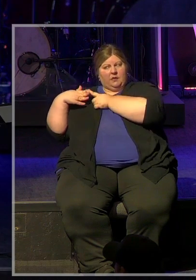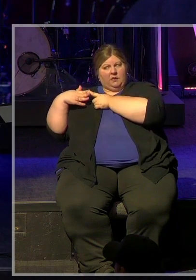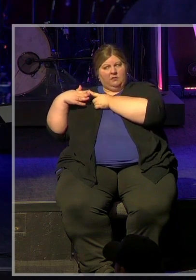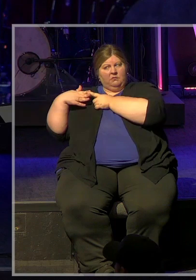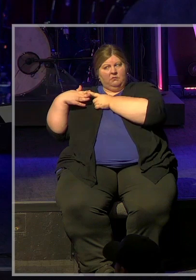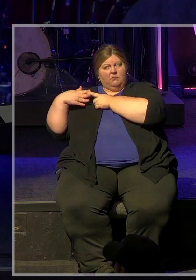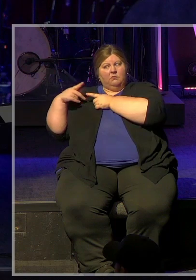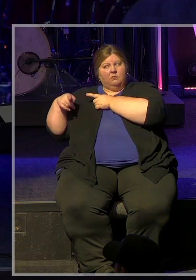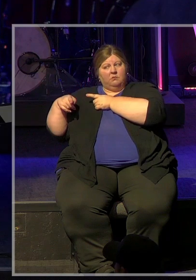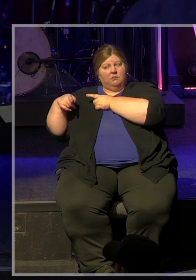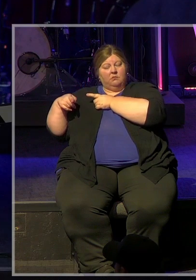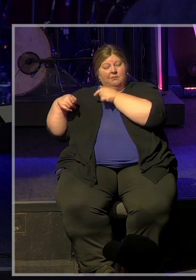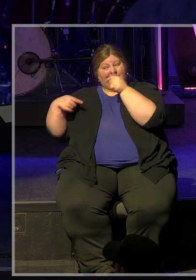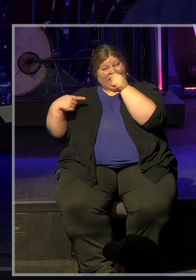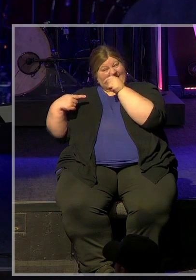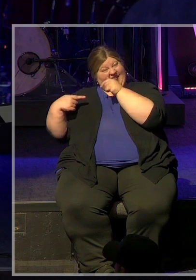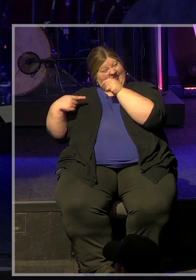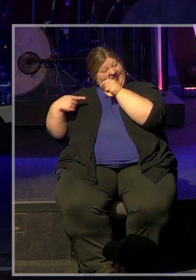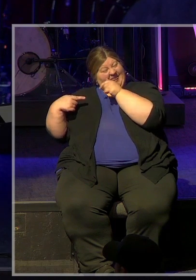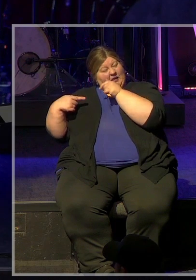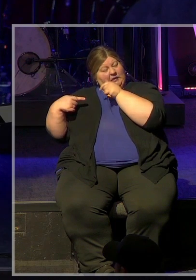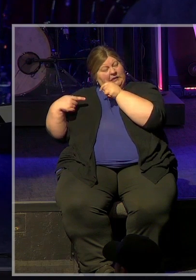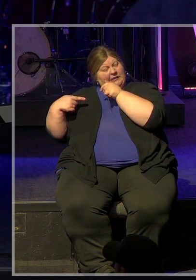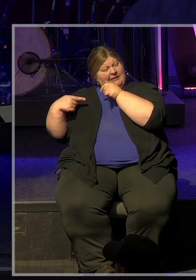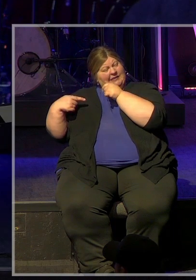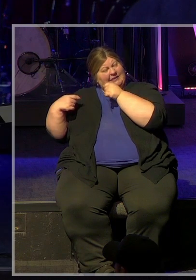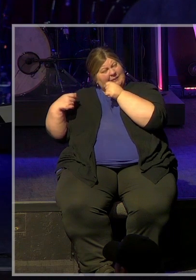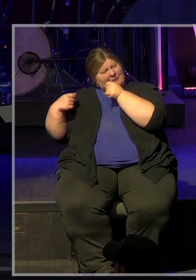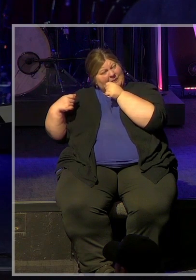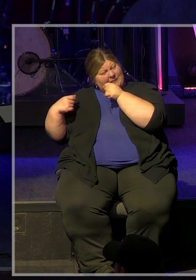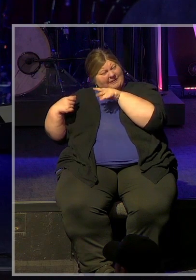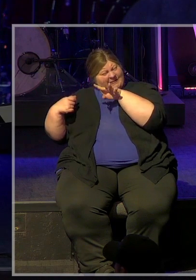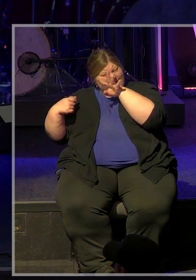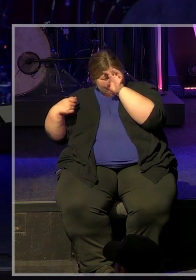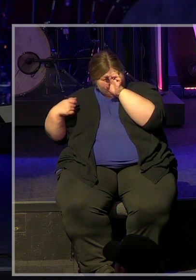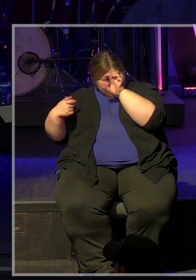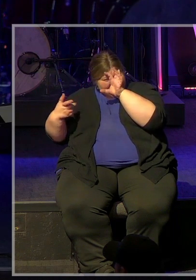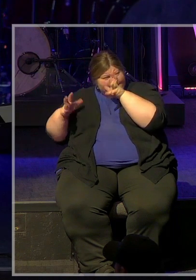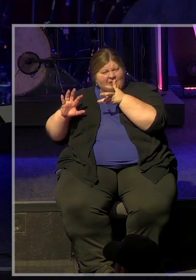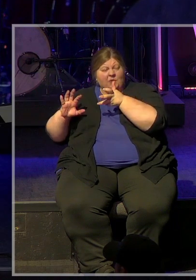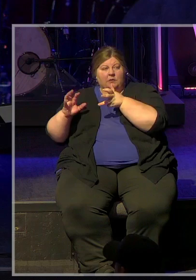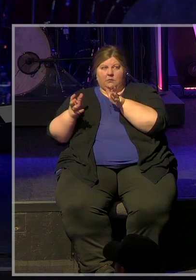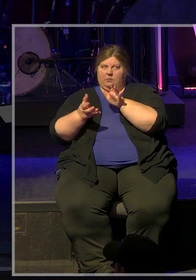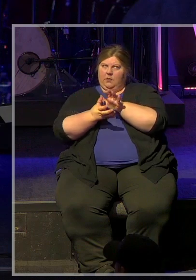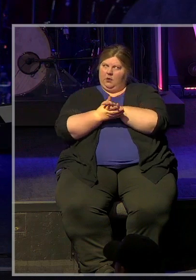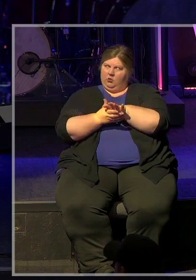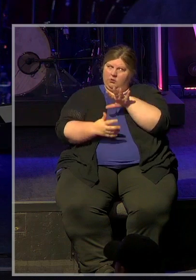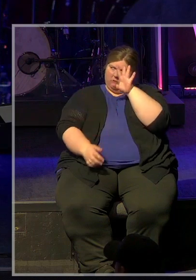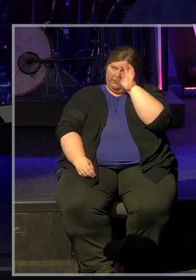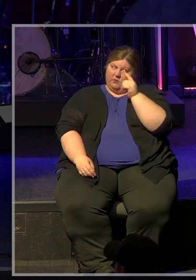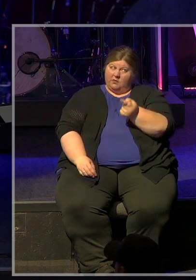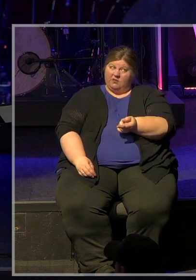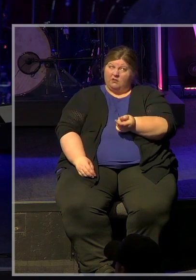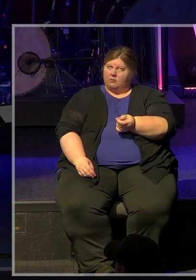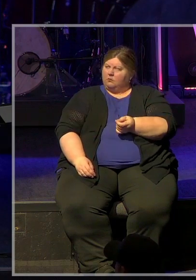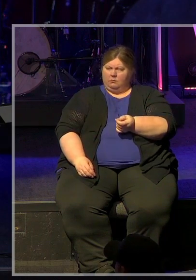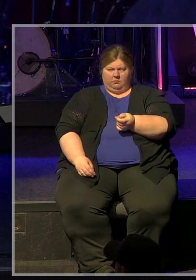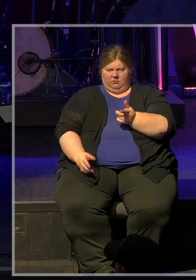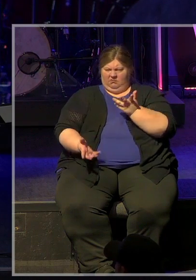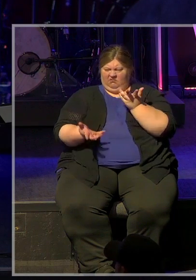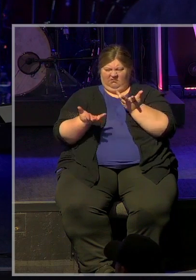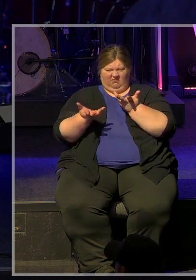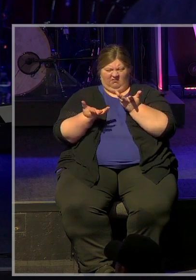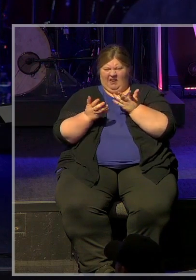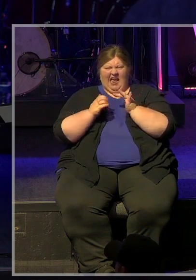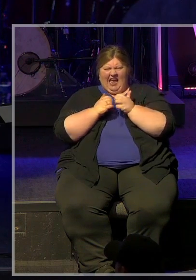says this, this is a profound mystery. Marriage is a mystery. It is so mysterious. It's like,